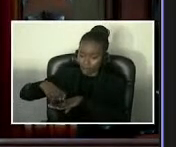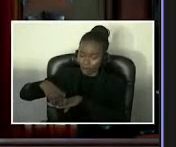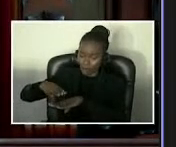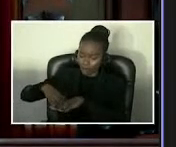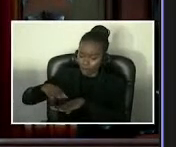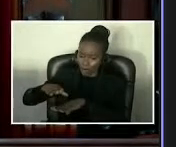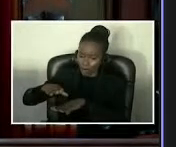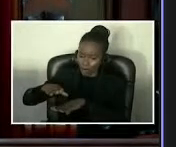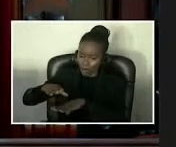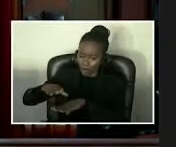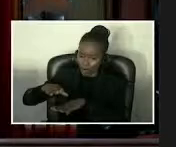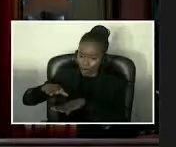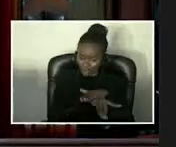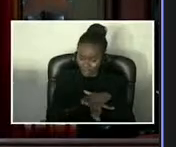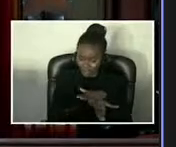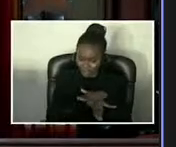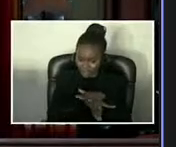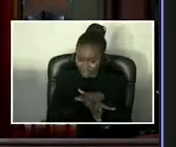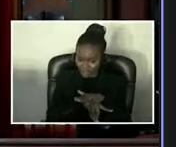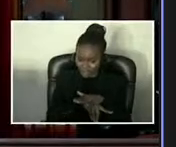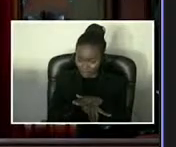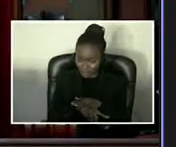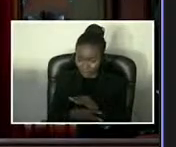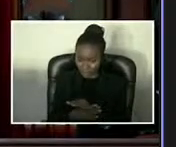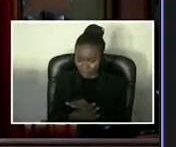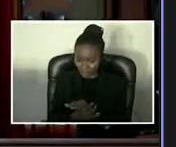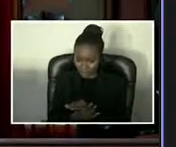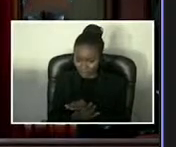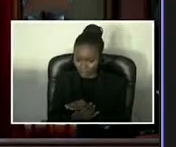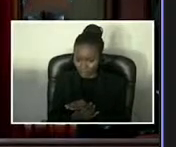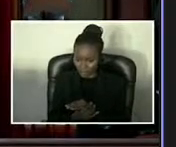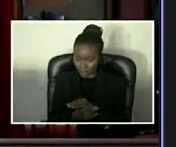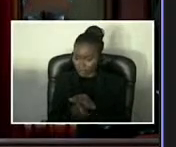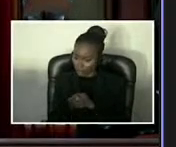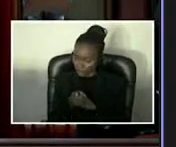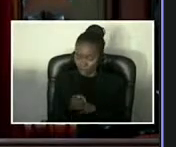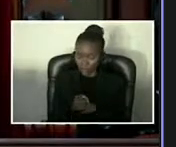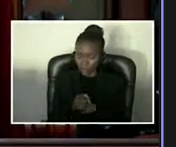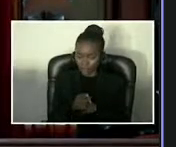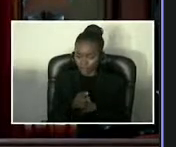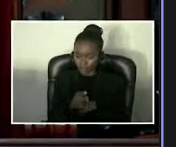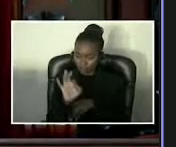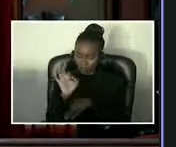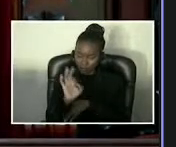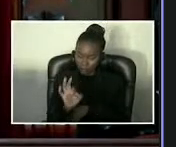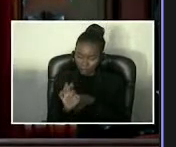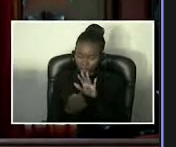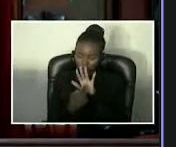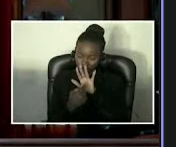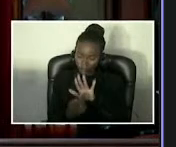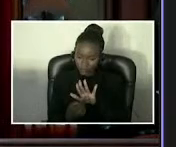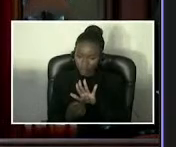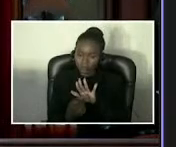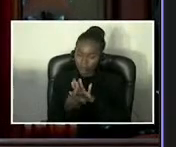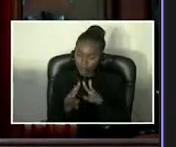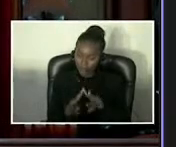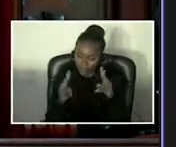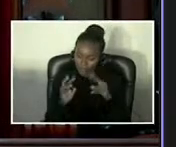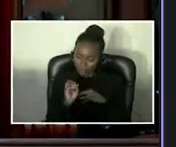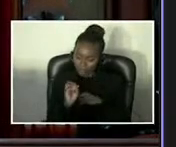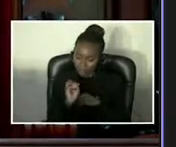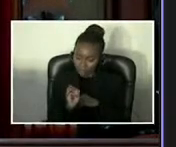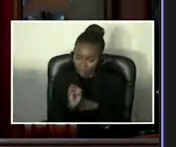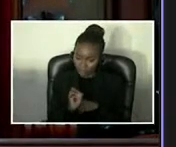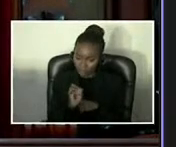these data under and this this data stated differences since a significant proportion of residents of